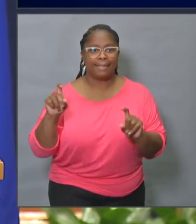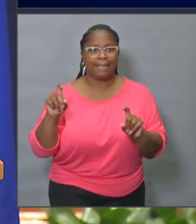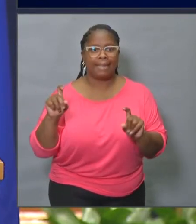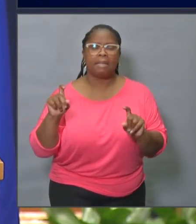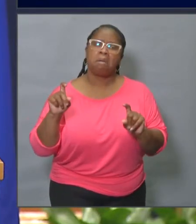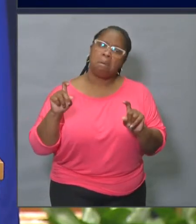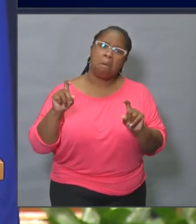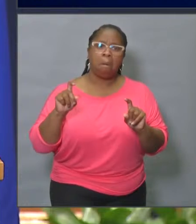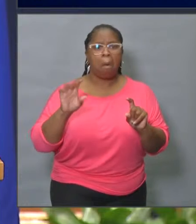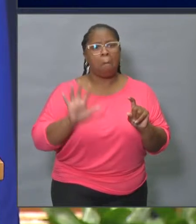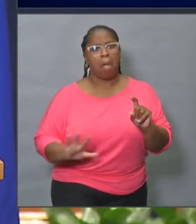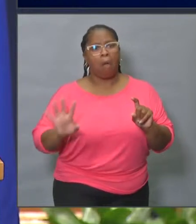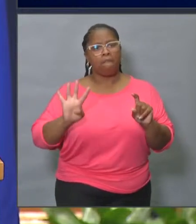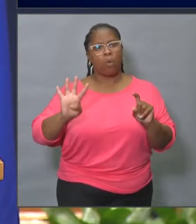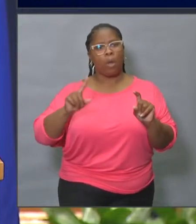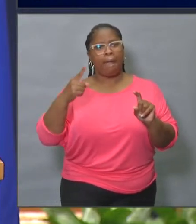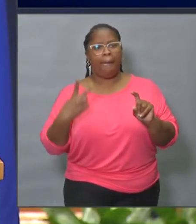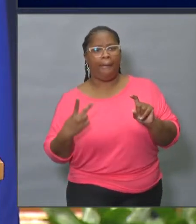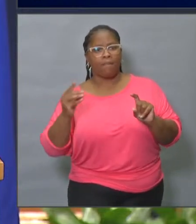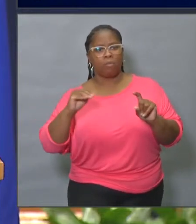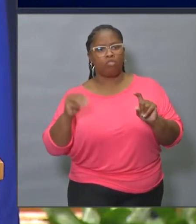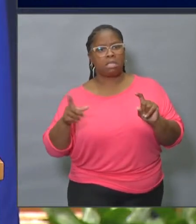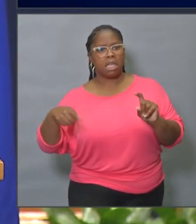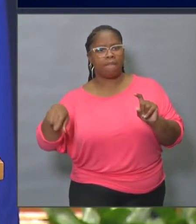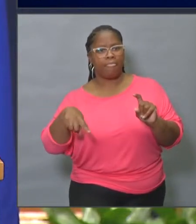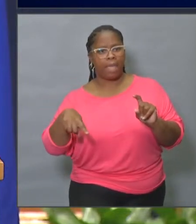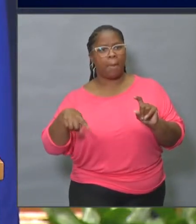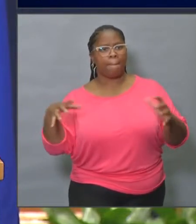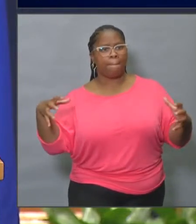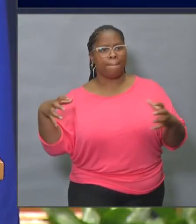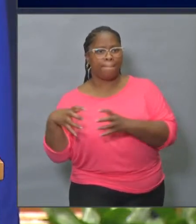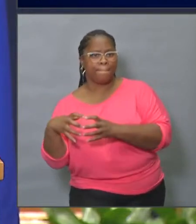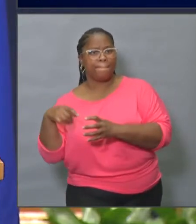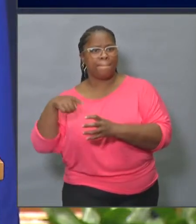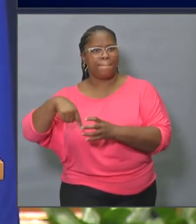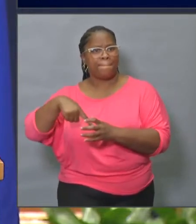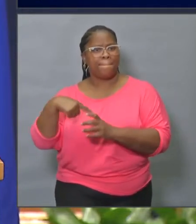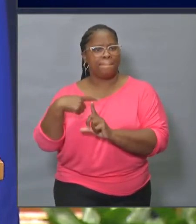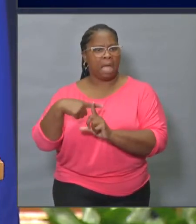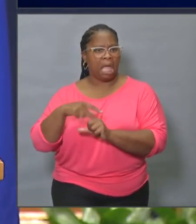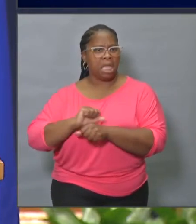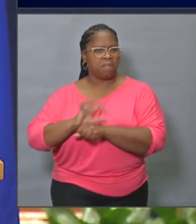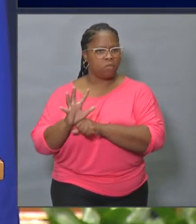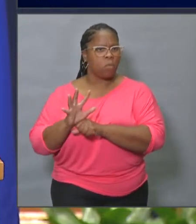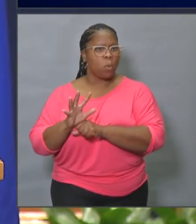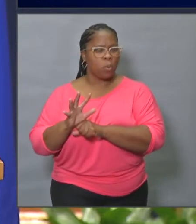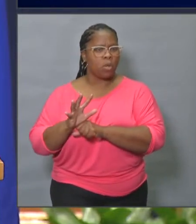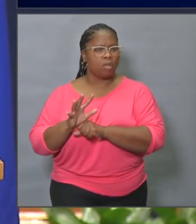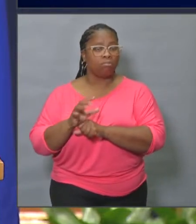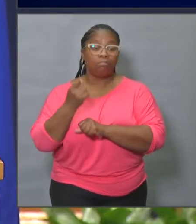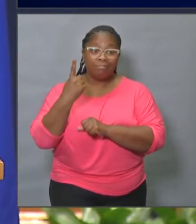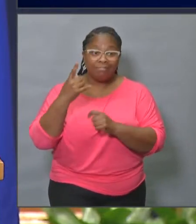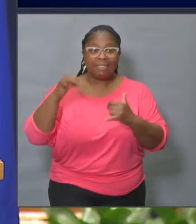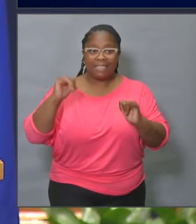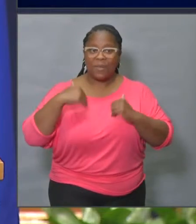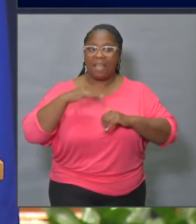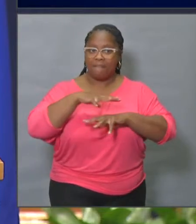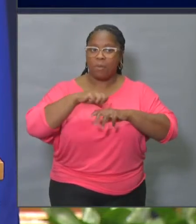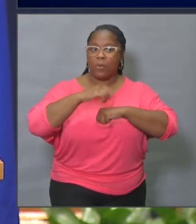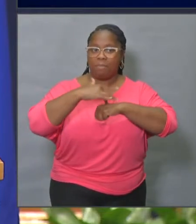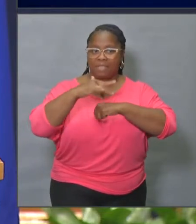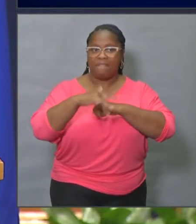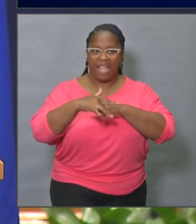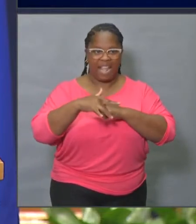about 4.5% of them at this point in time were tested positive. I do want to note that there are appointments available at the